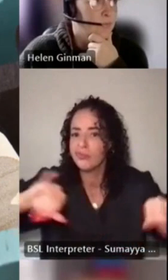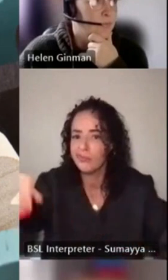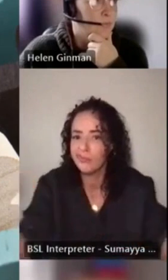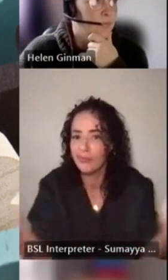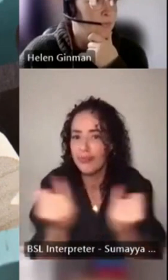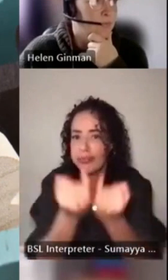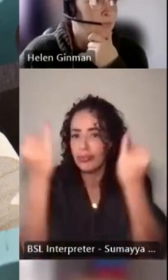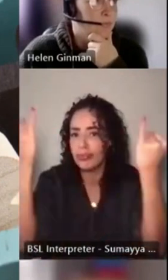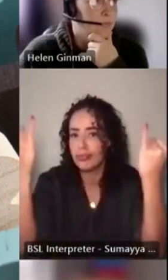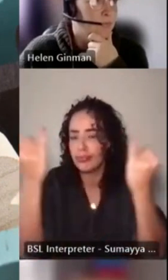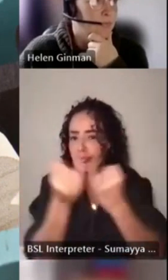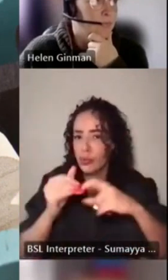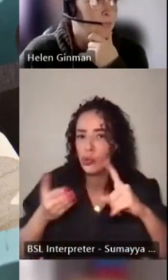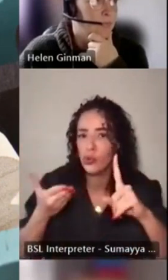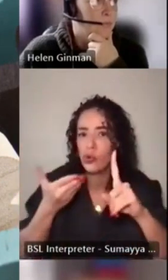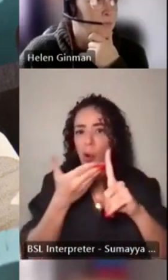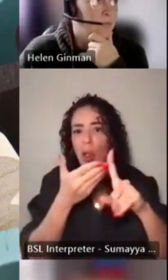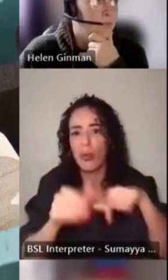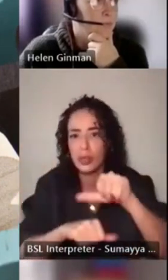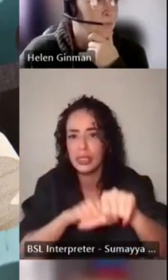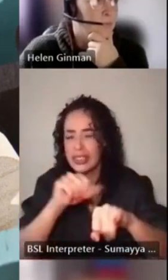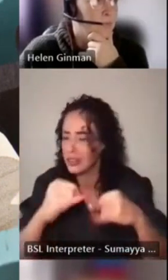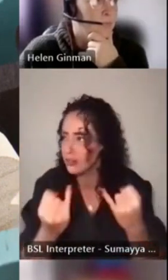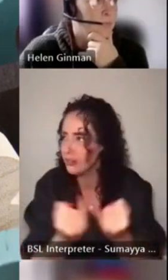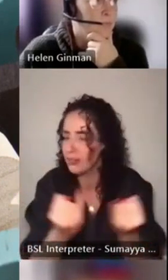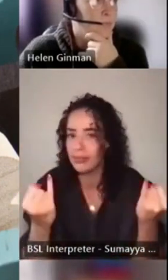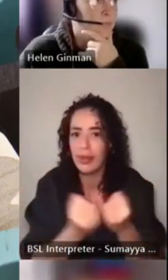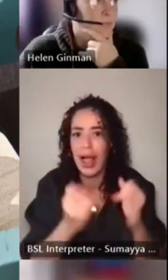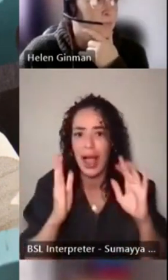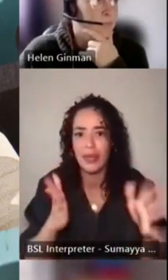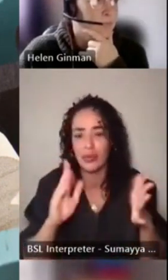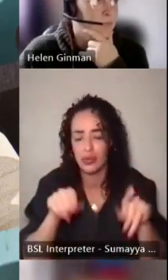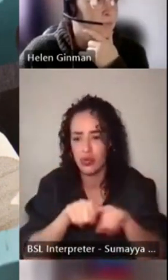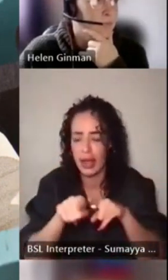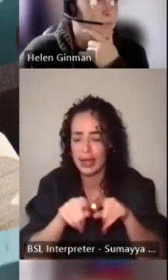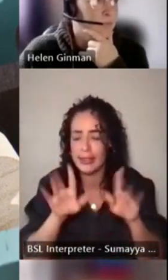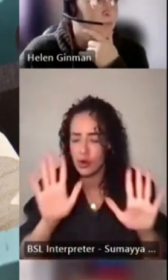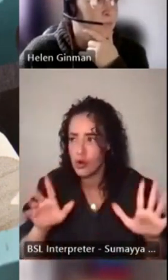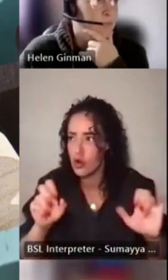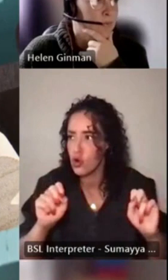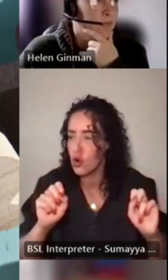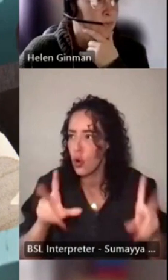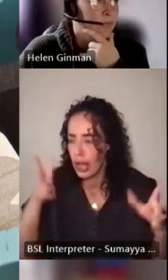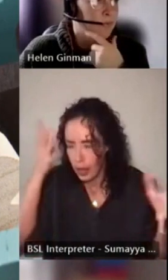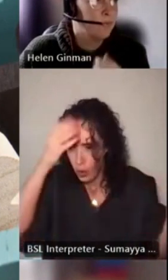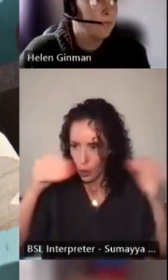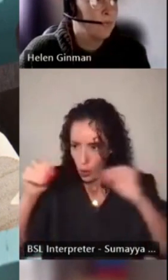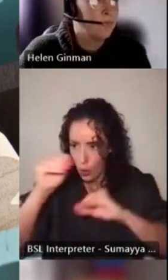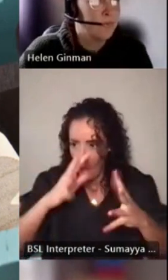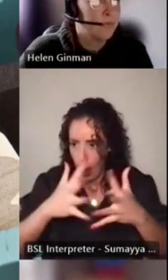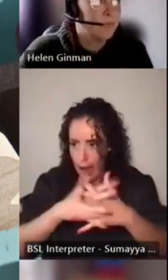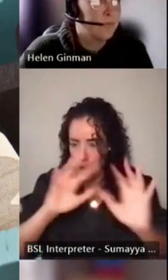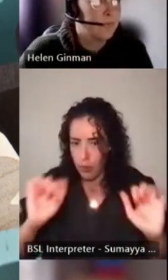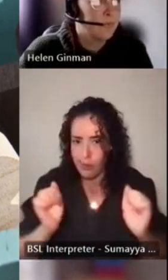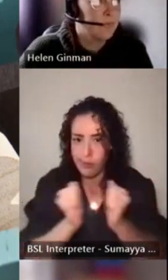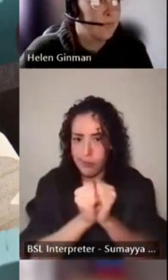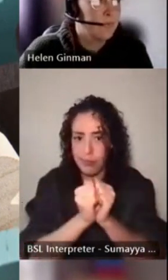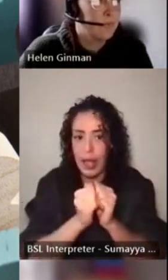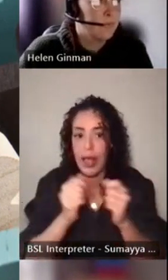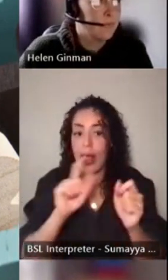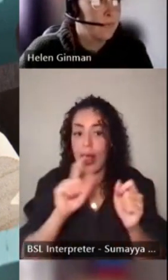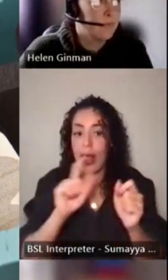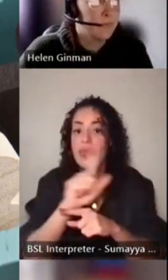or procedures, and they might have to work out how to work through those. And then we've got intergroup